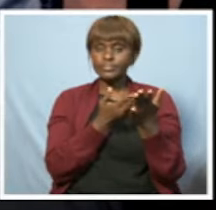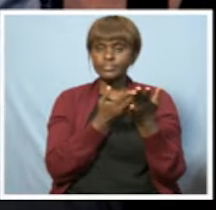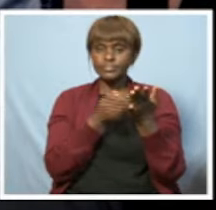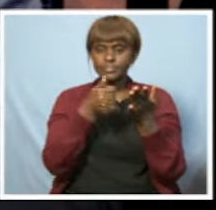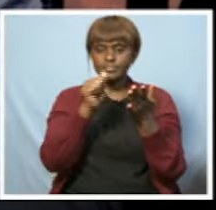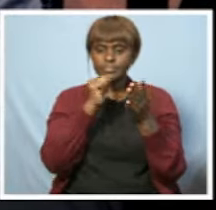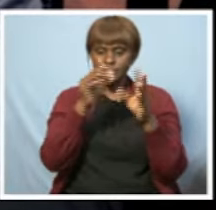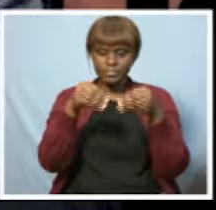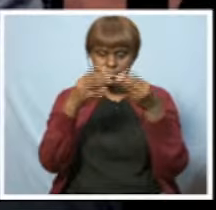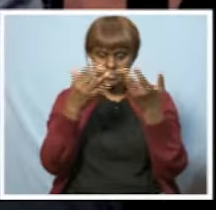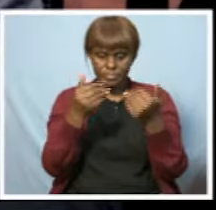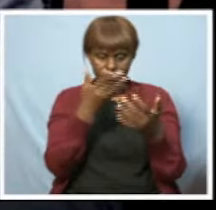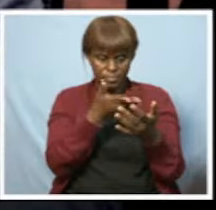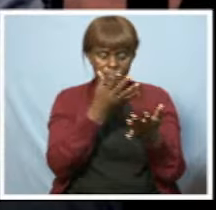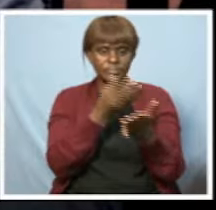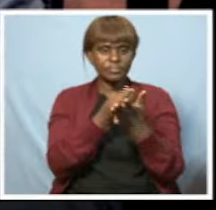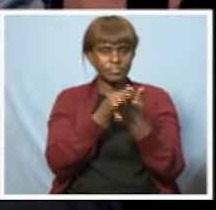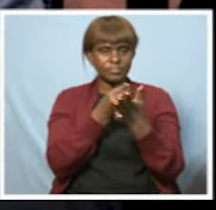you couldn't give them this money?